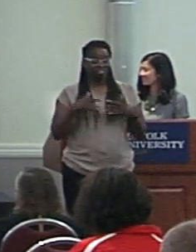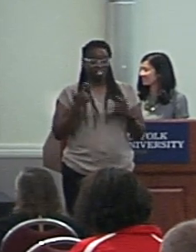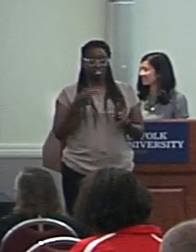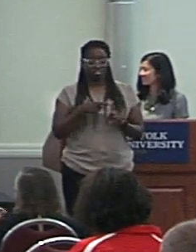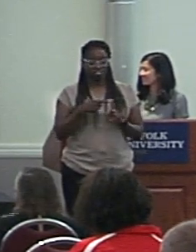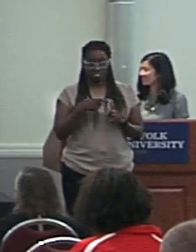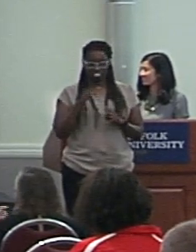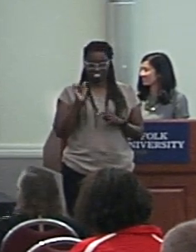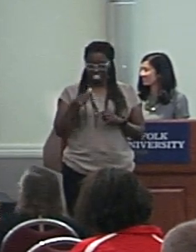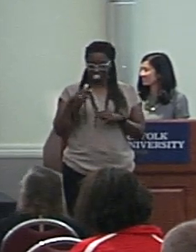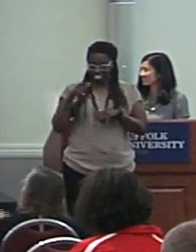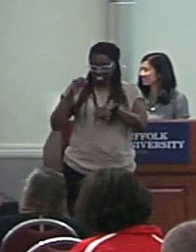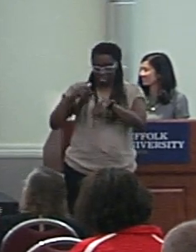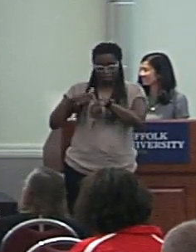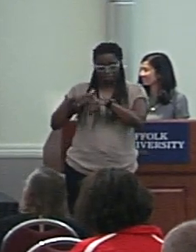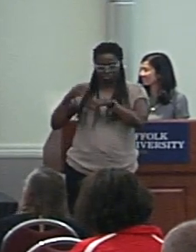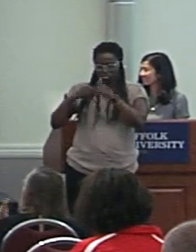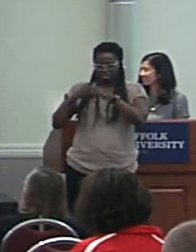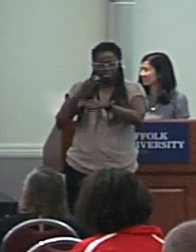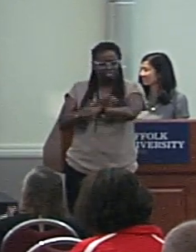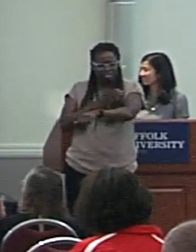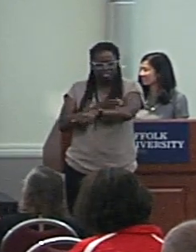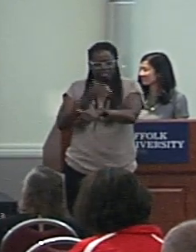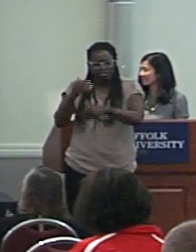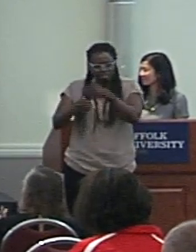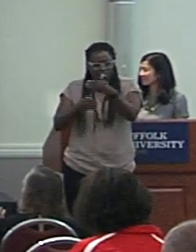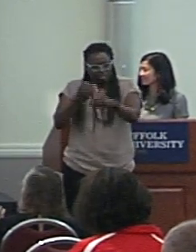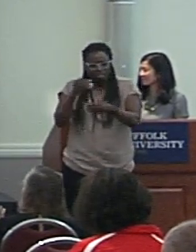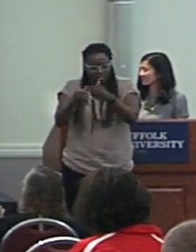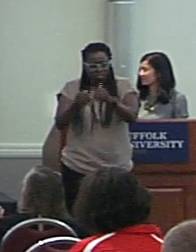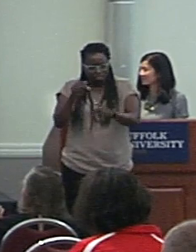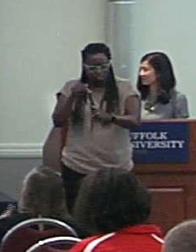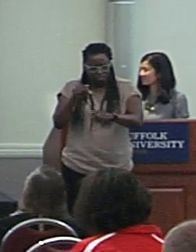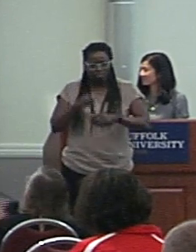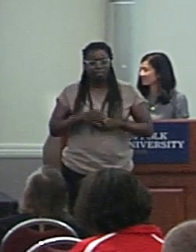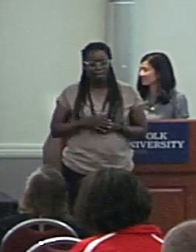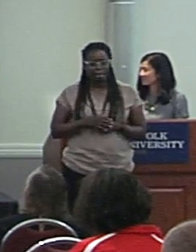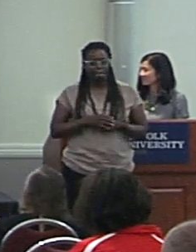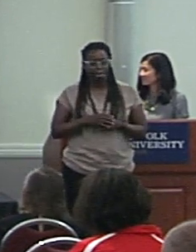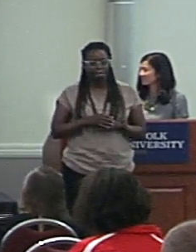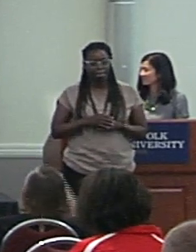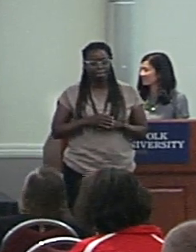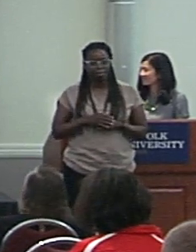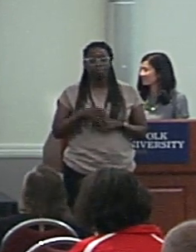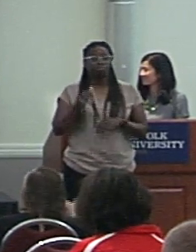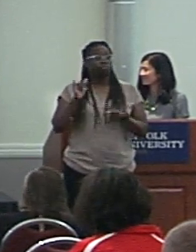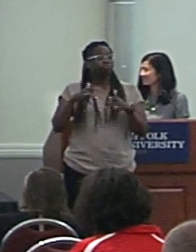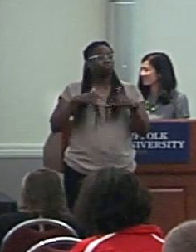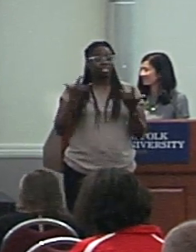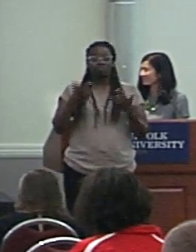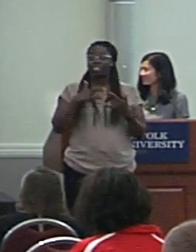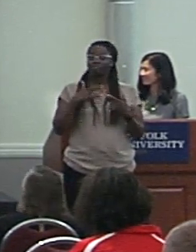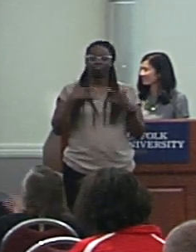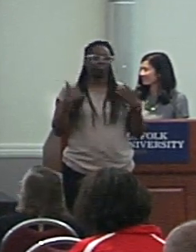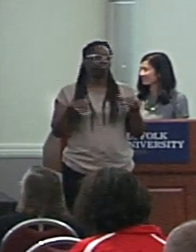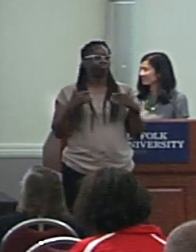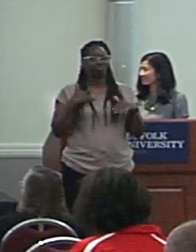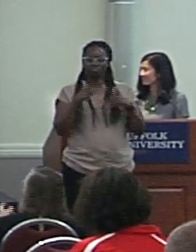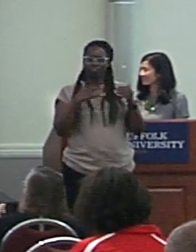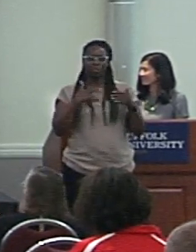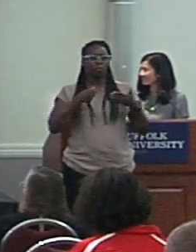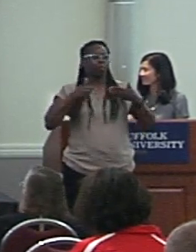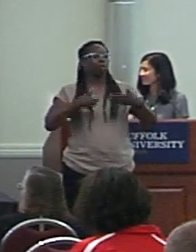gave people, it was a very welcoming, inclusive event, and we